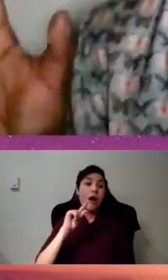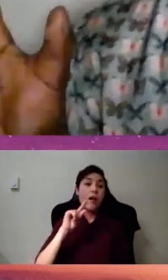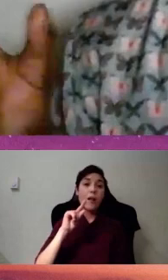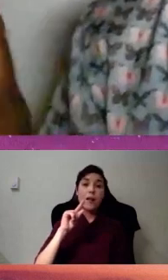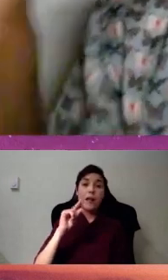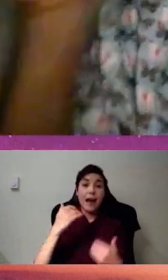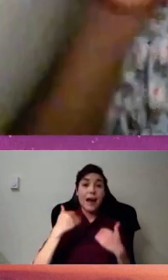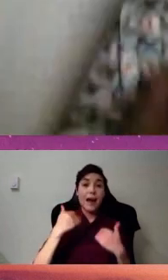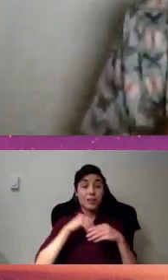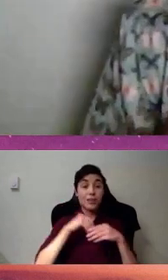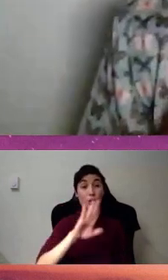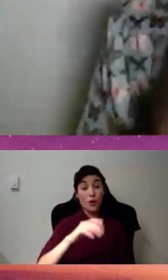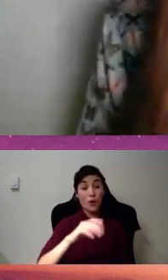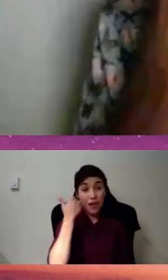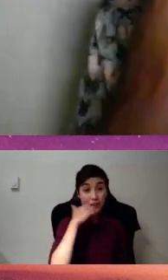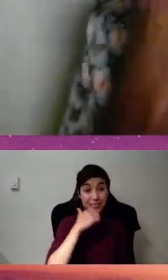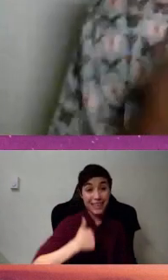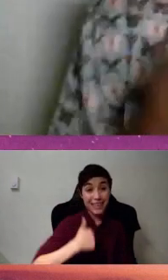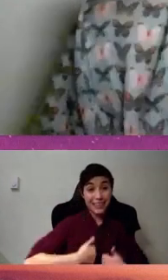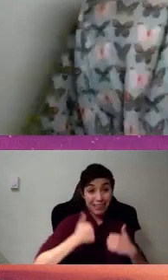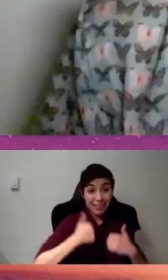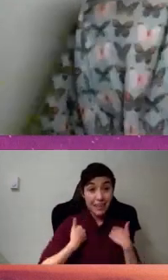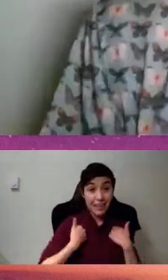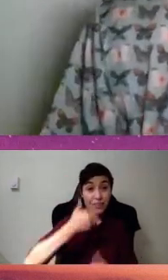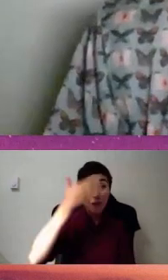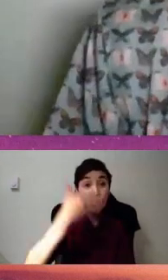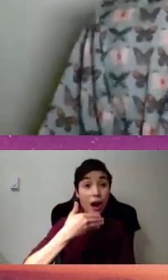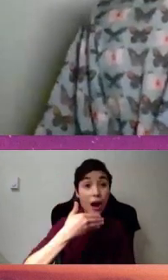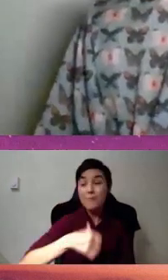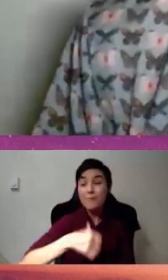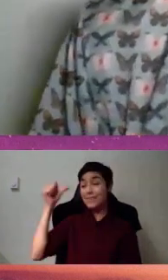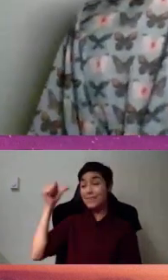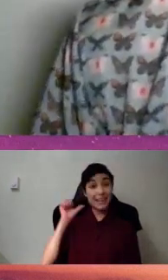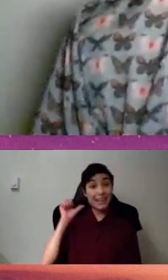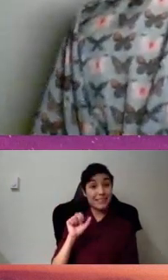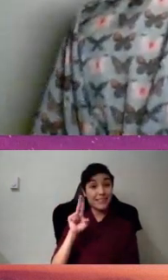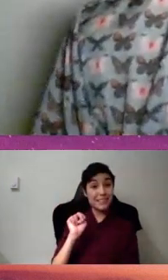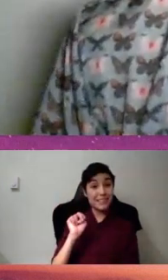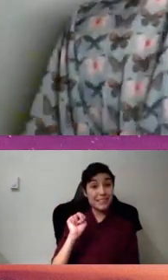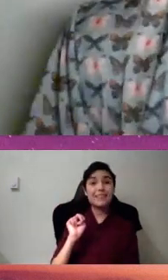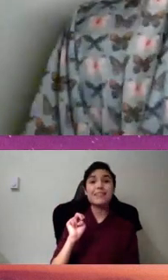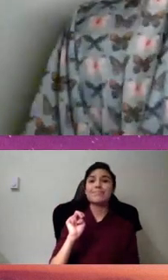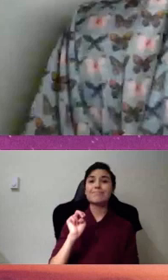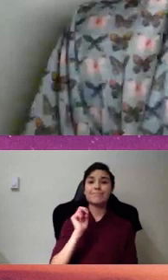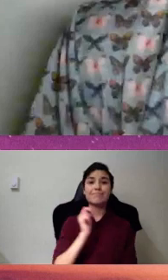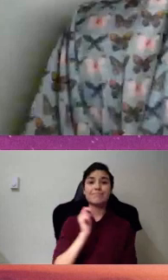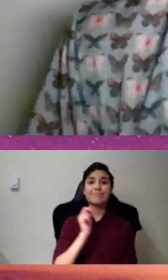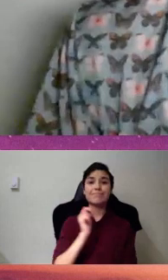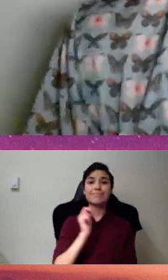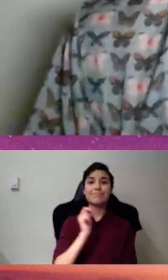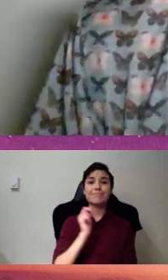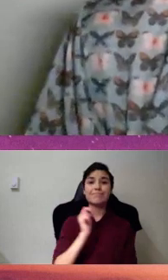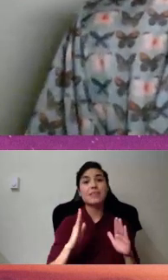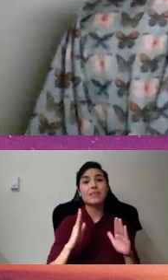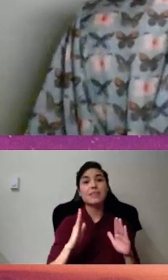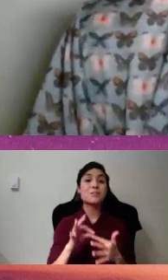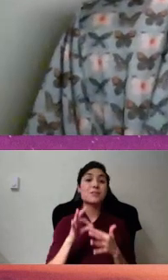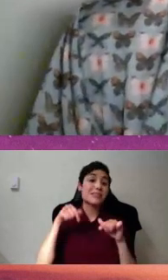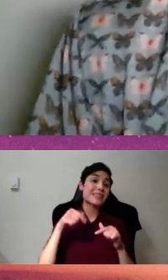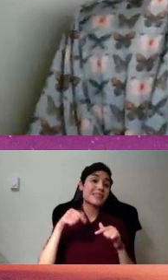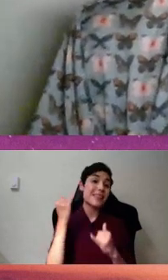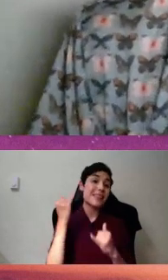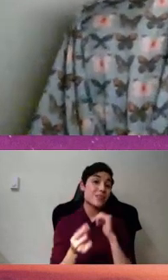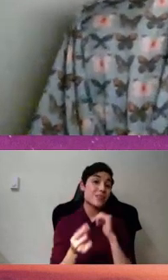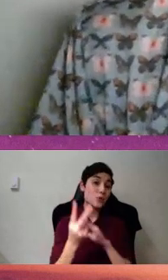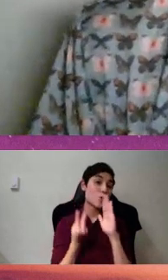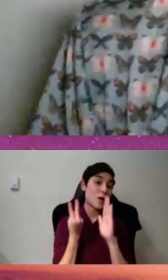behind the curtains, and especially in these last 2 hours together. So I guess the last thing to say